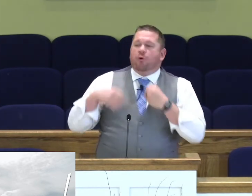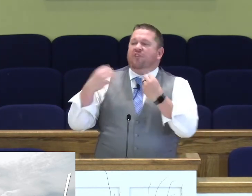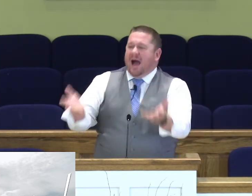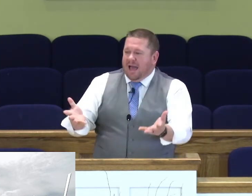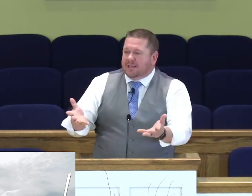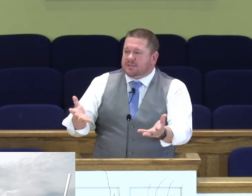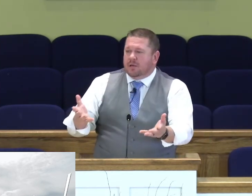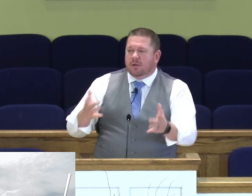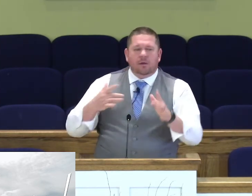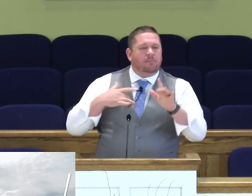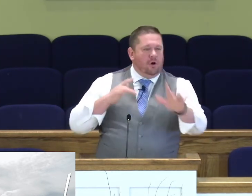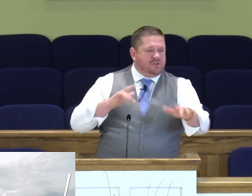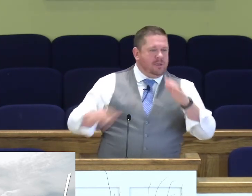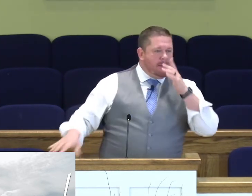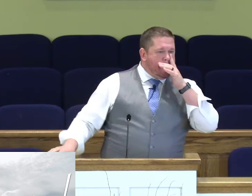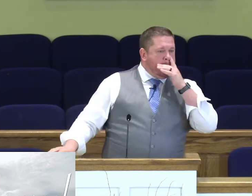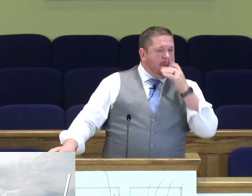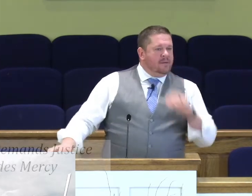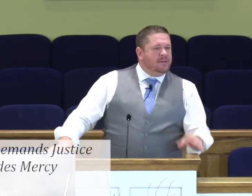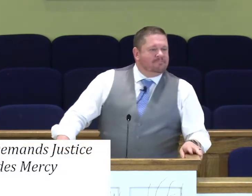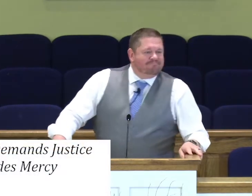but provides mercy.